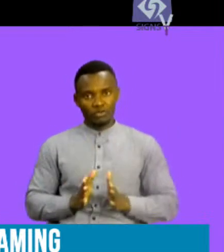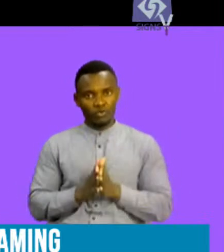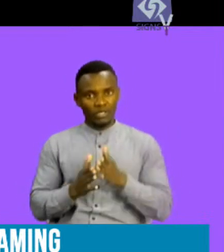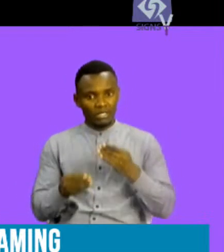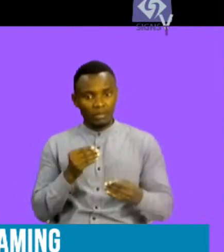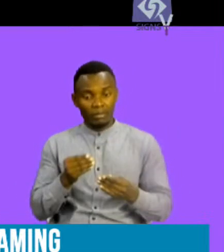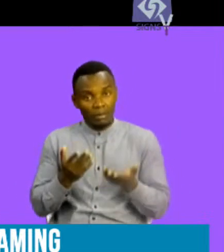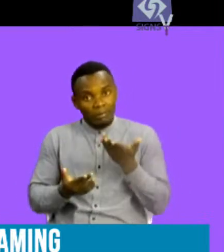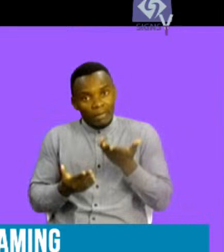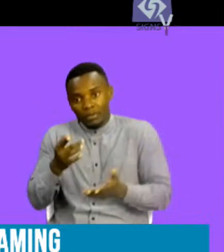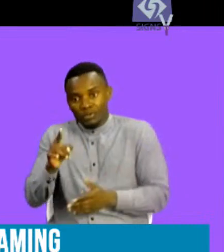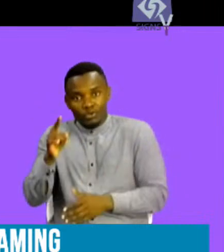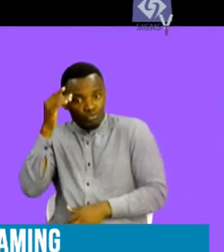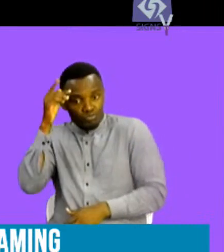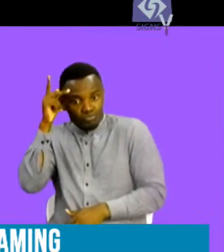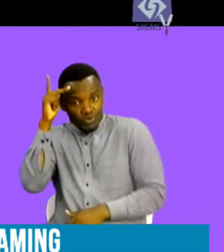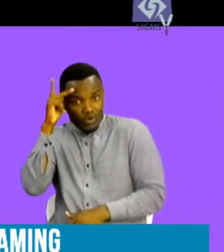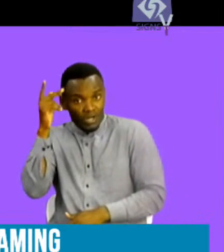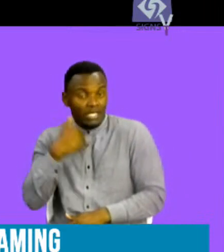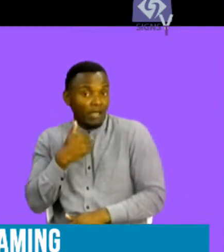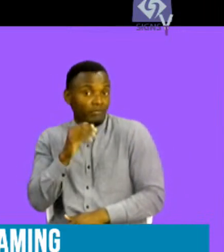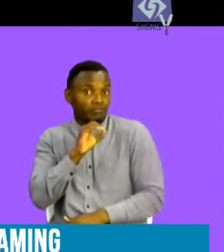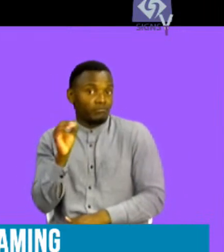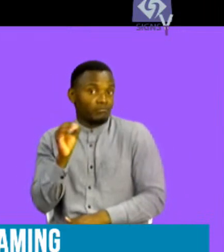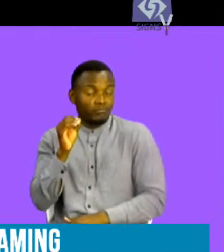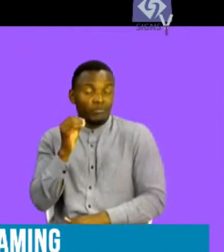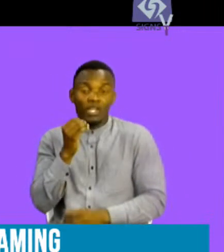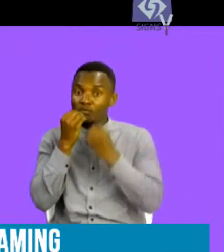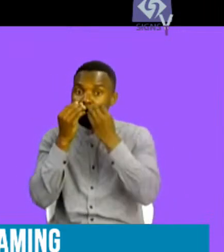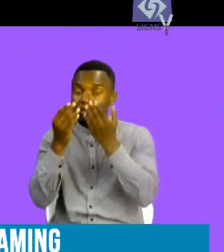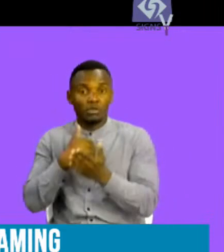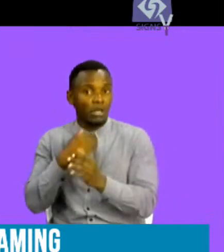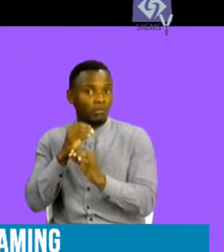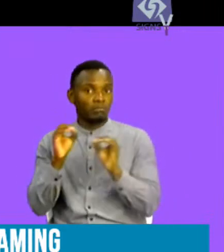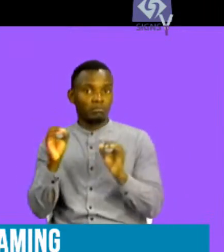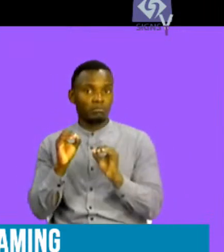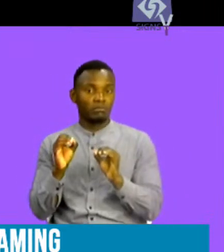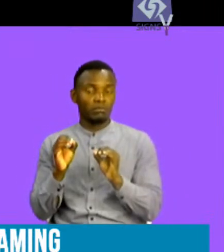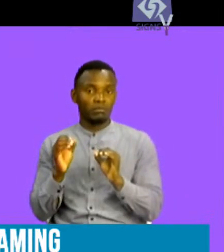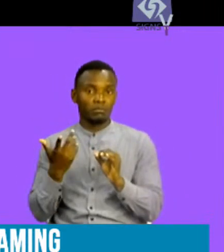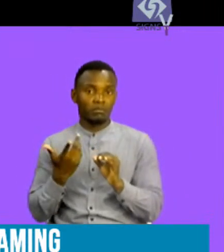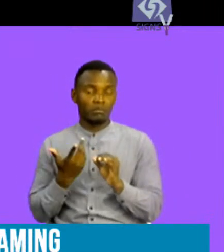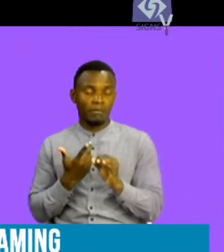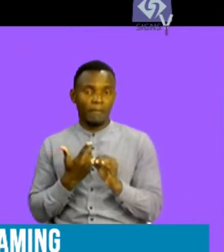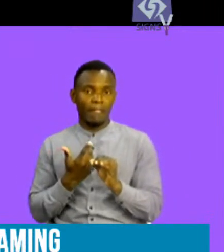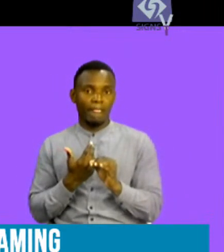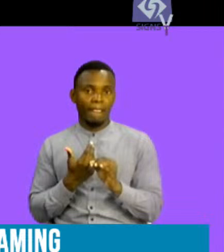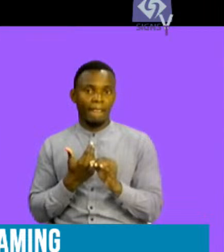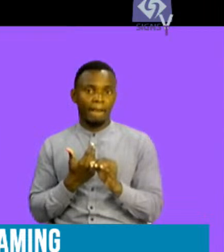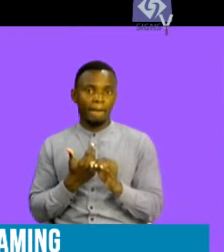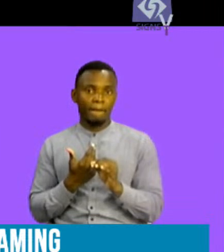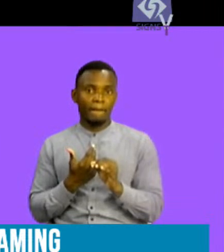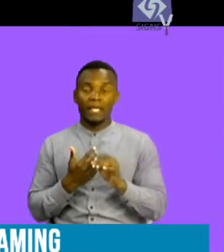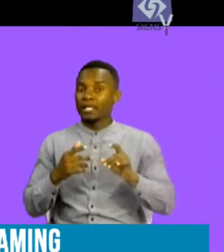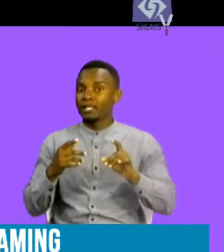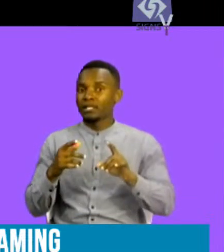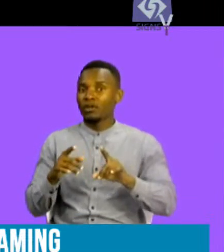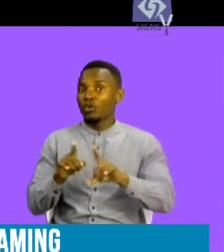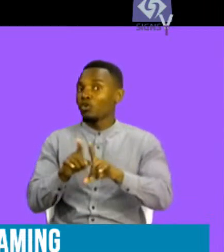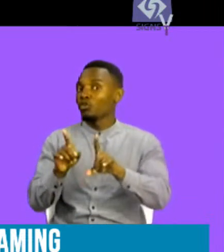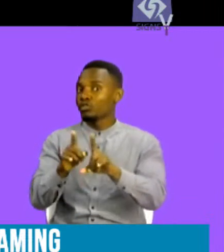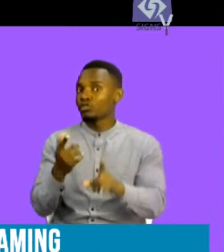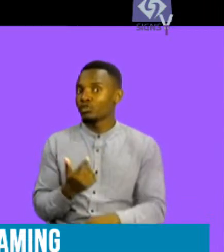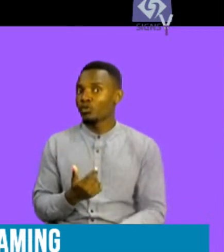that lack of knowledge. They don't know where. So they are just there. The people who are